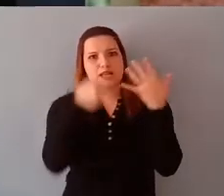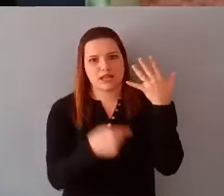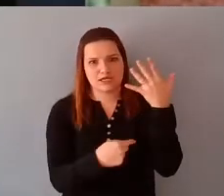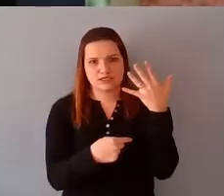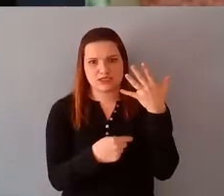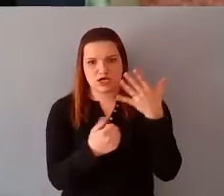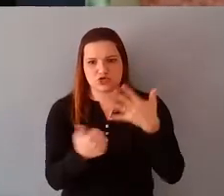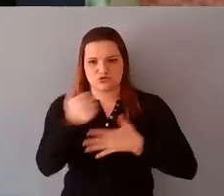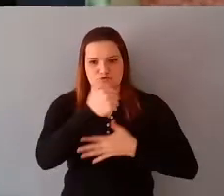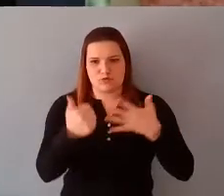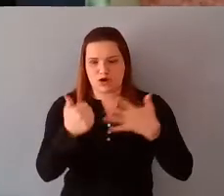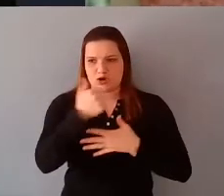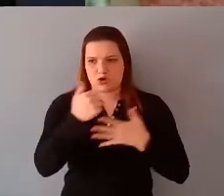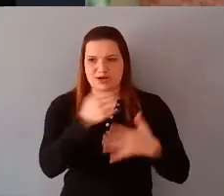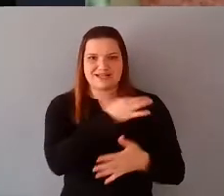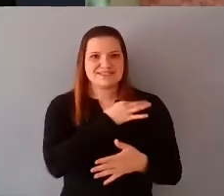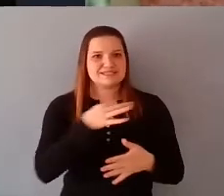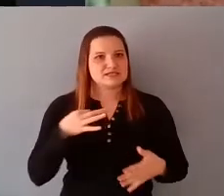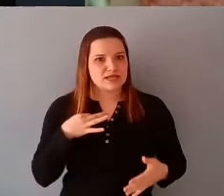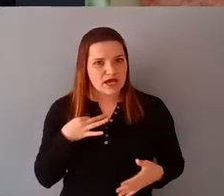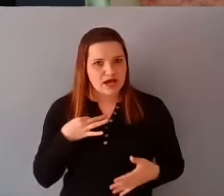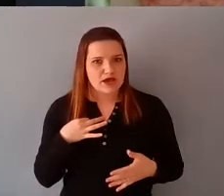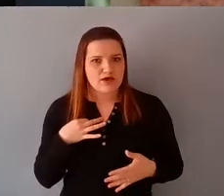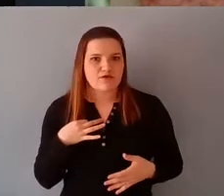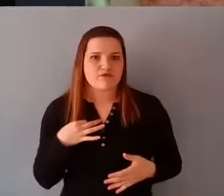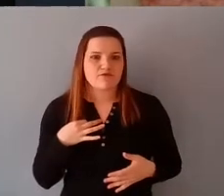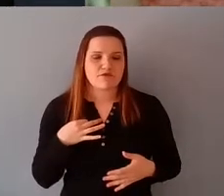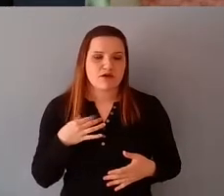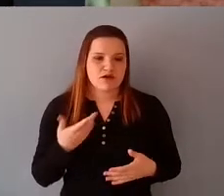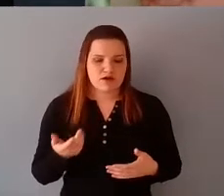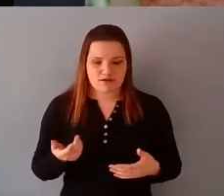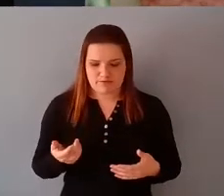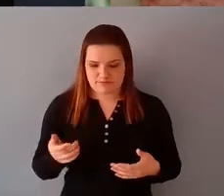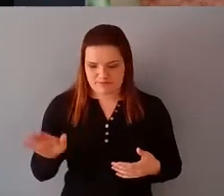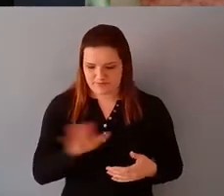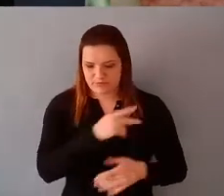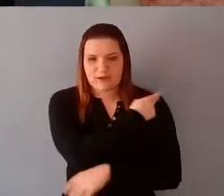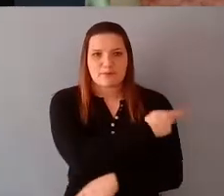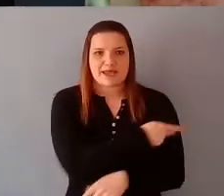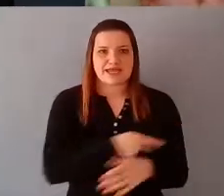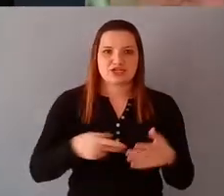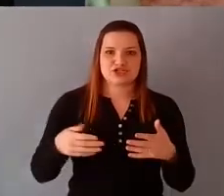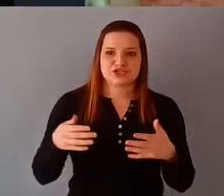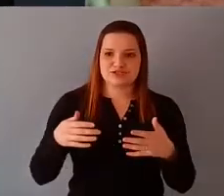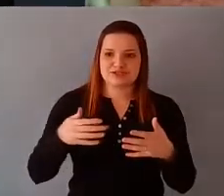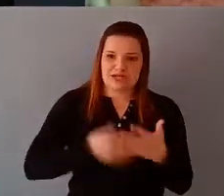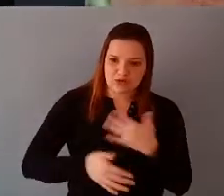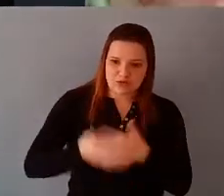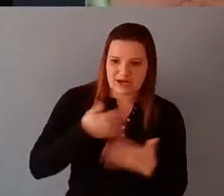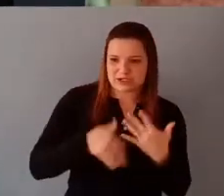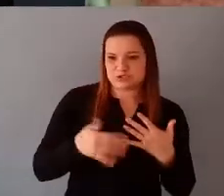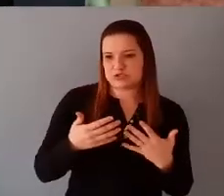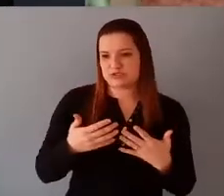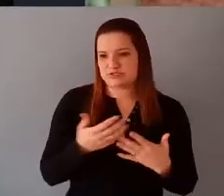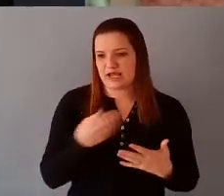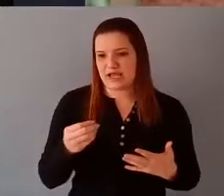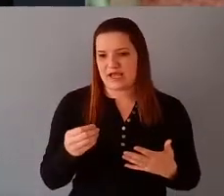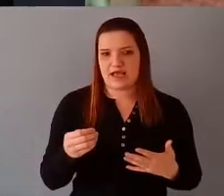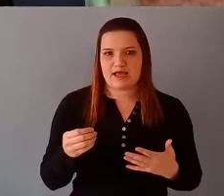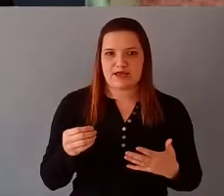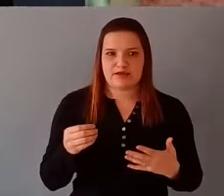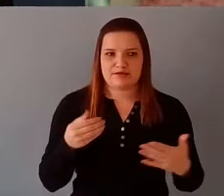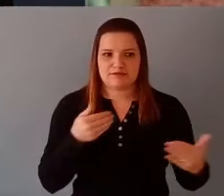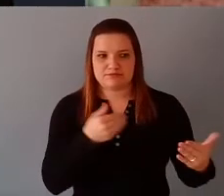have prioritized staff members based upon their patient interactions and their proximity